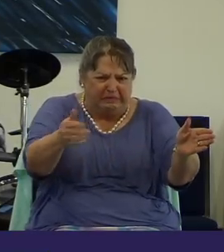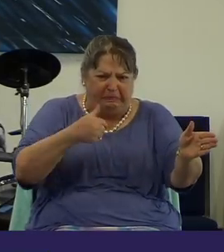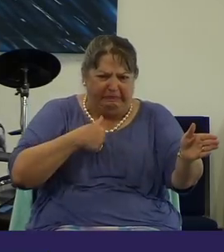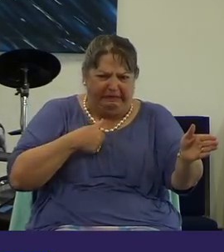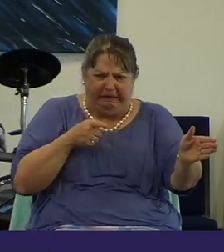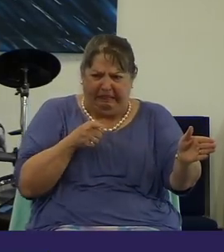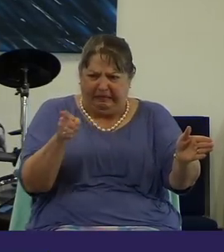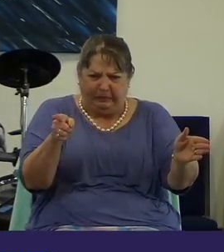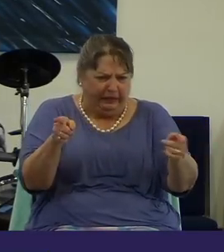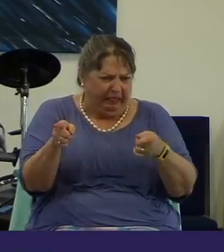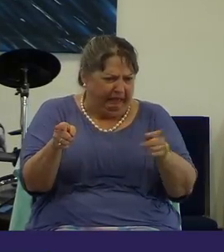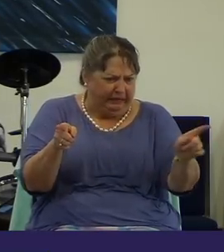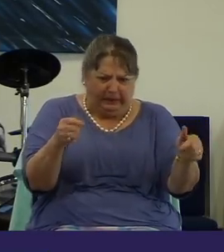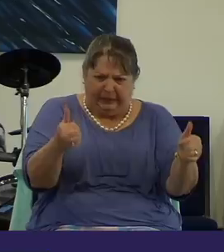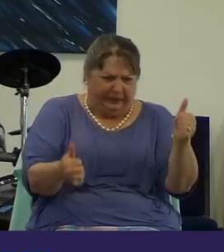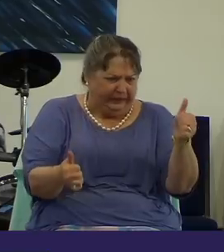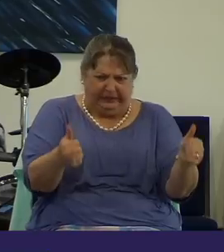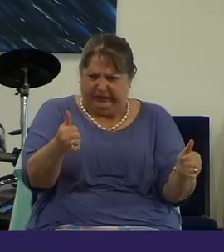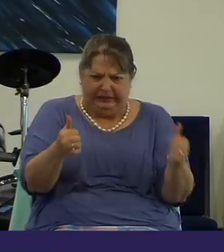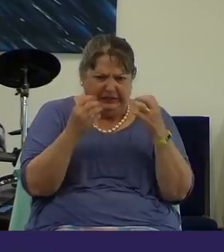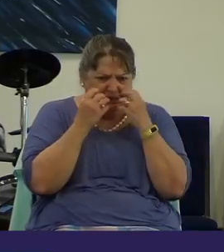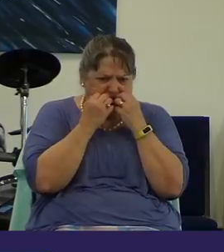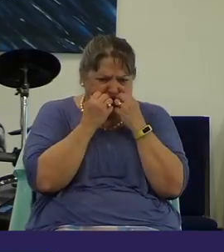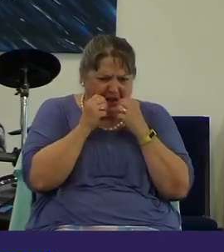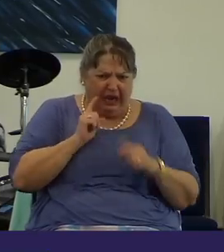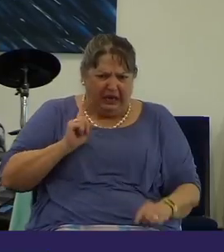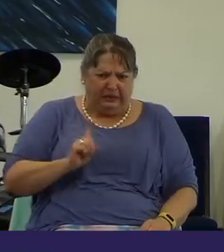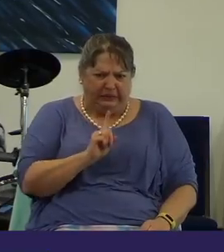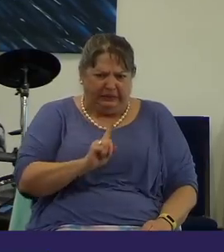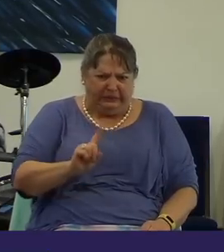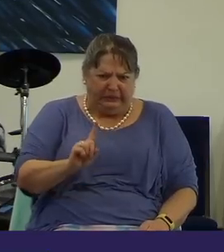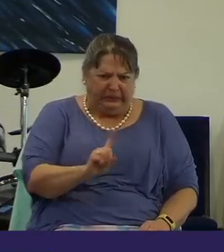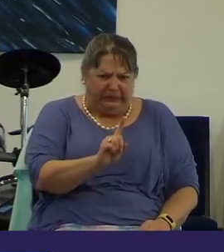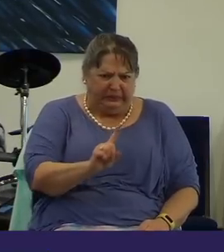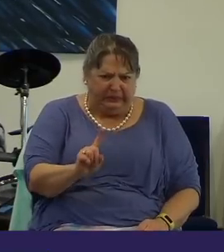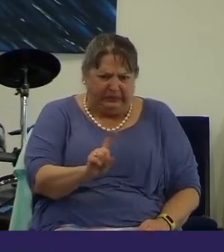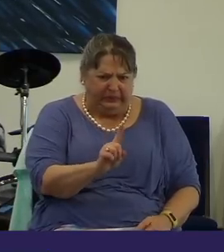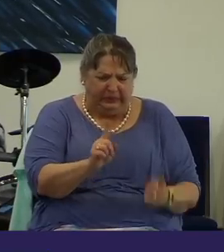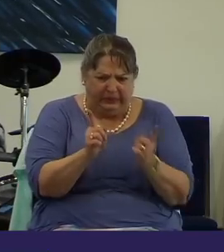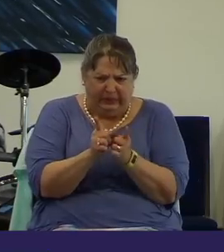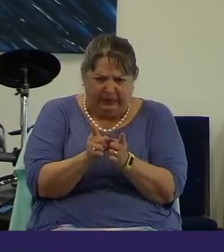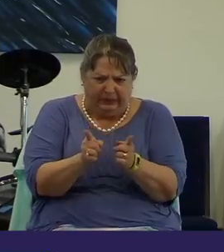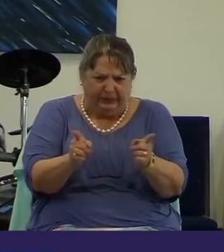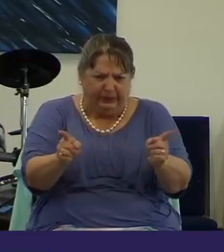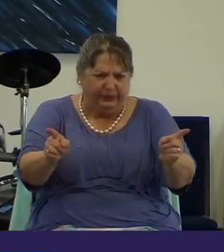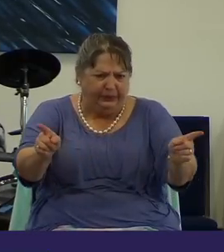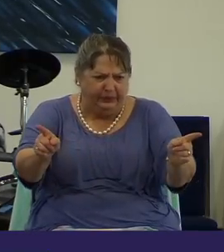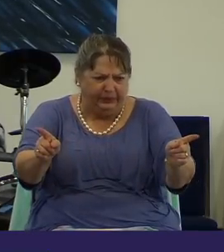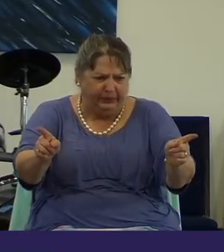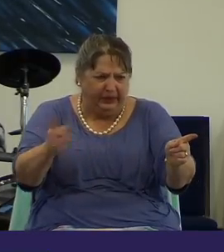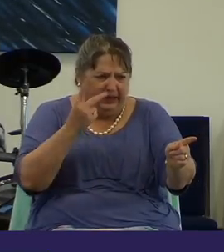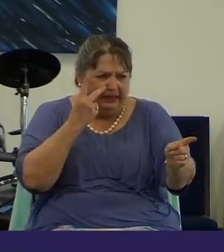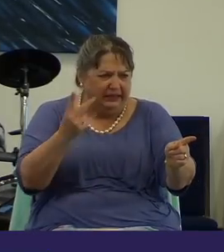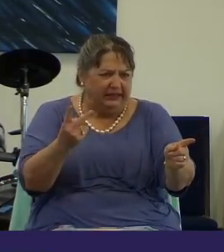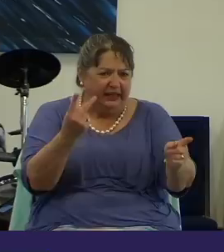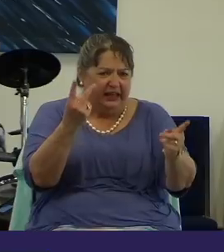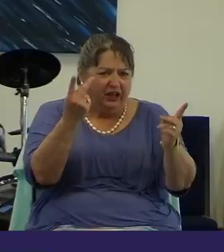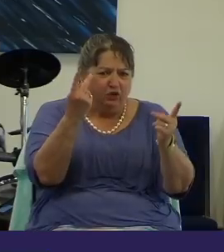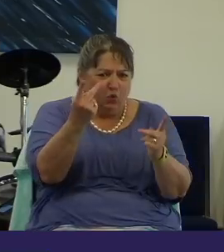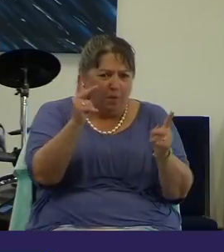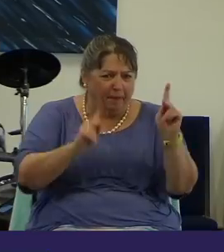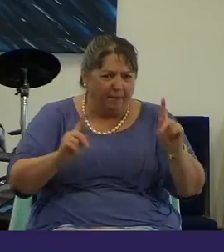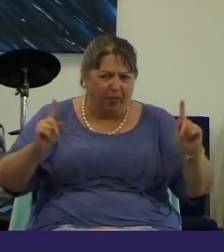go. And so the closer you got, you finally saw that there were two men at the edge of this road. One was